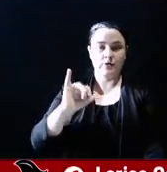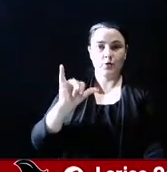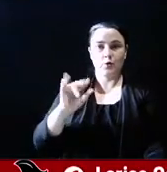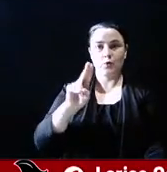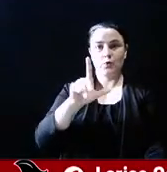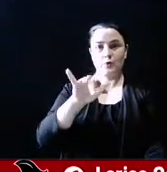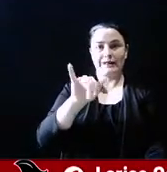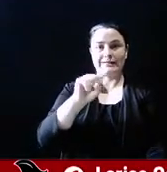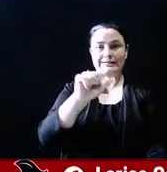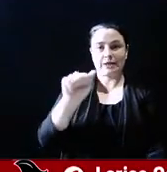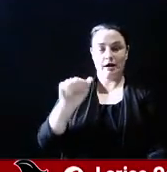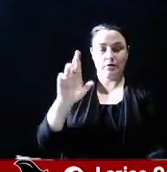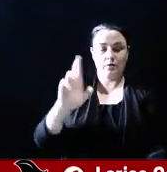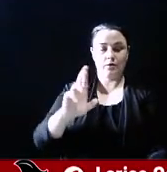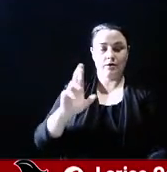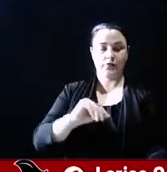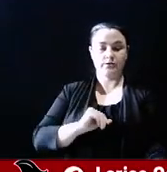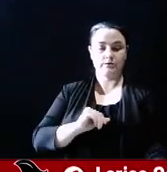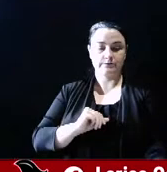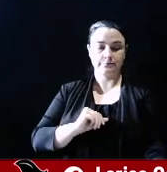Julissa Reynoso Aguilar.